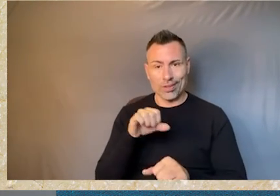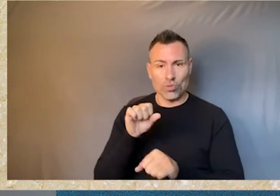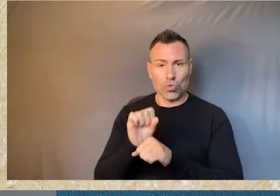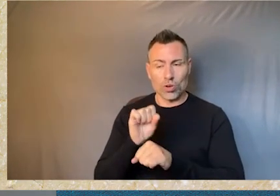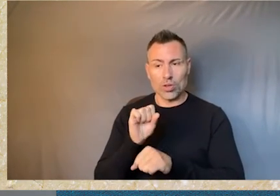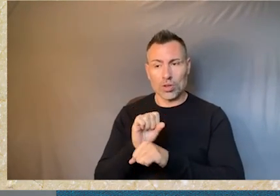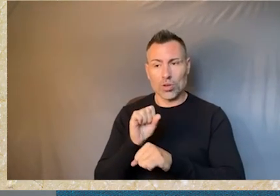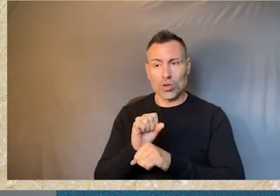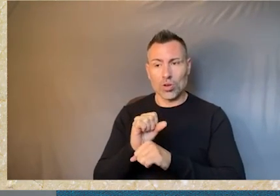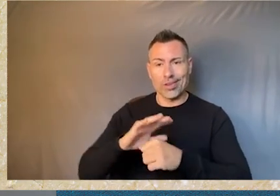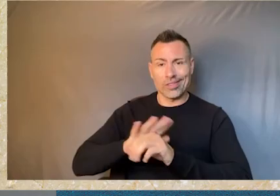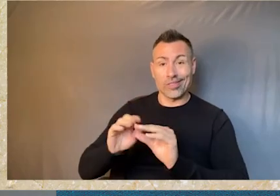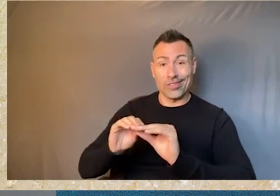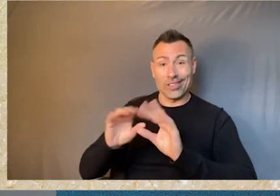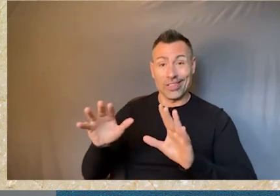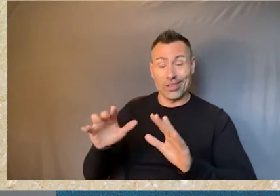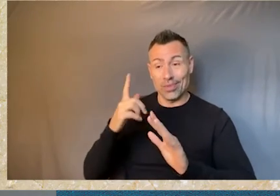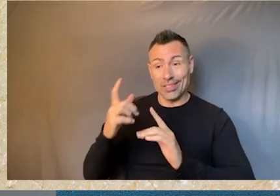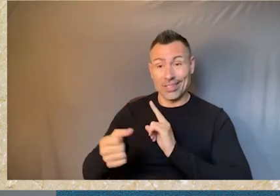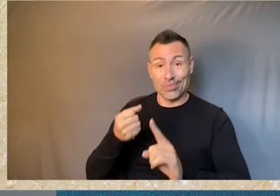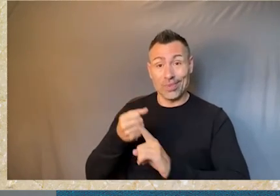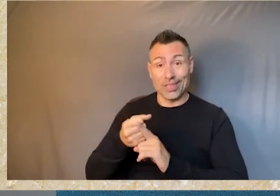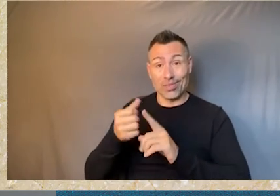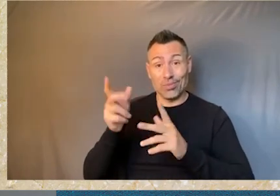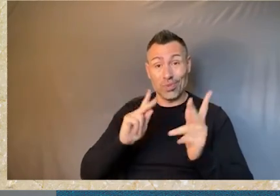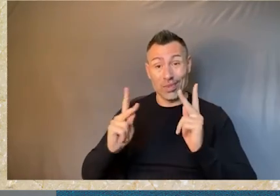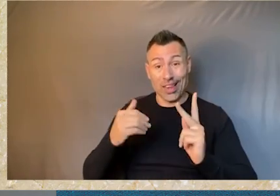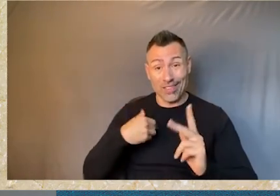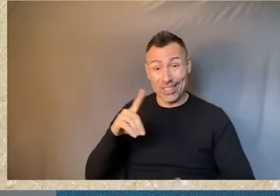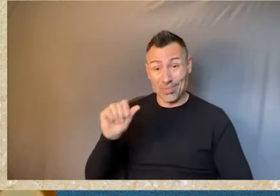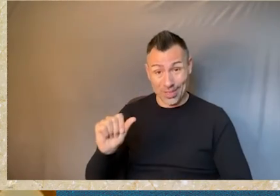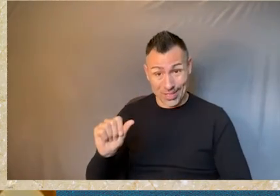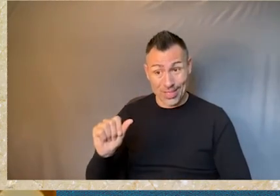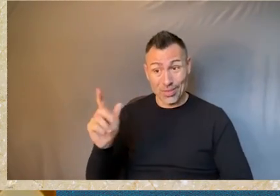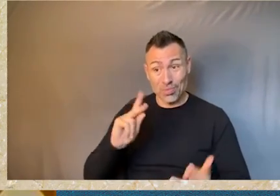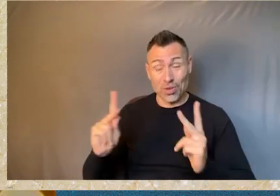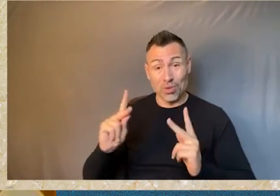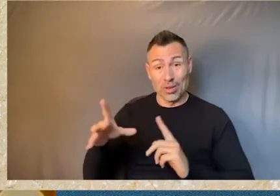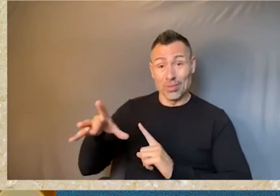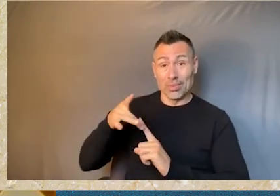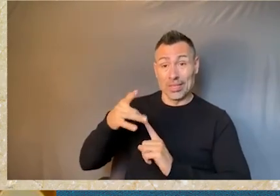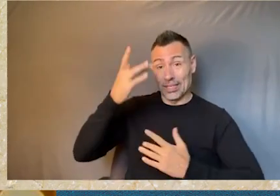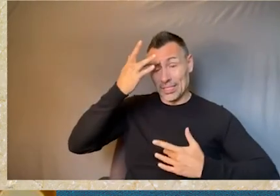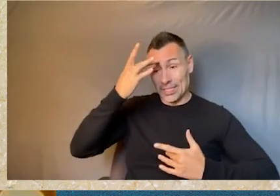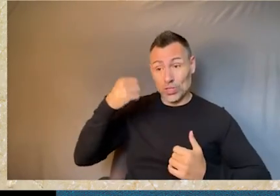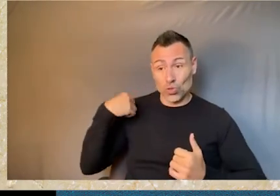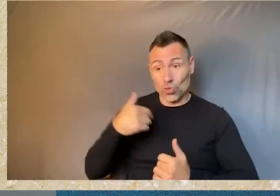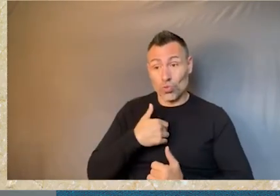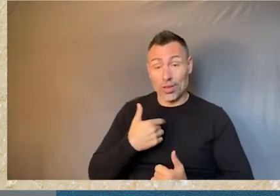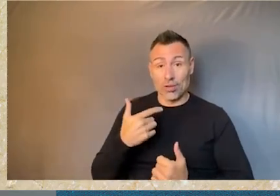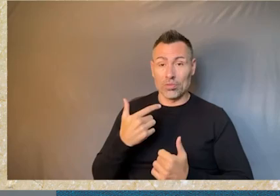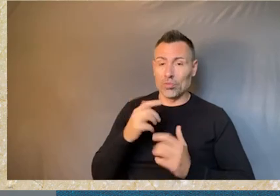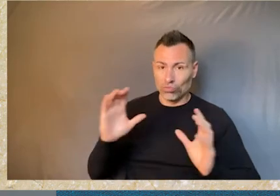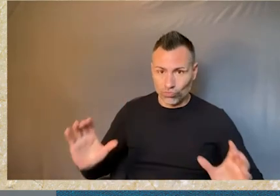on COVID-19 because it impacts persons with disabilities, people getting sick. So we are actively watching